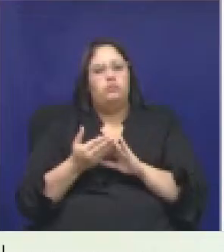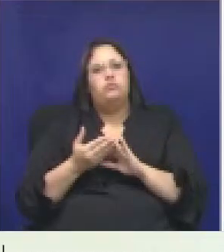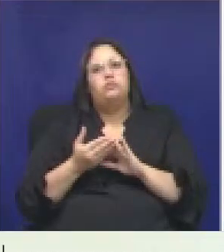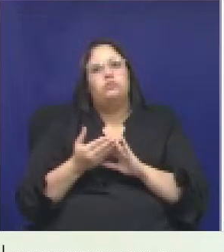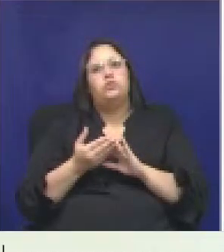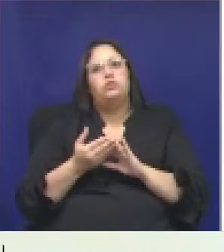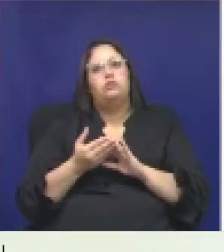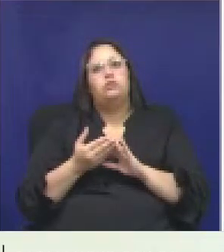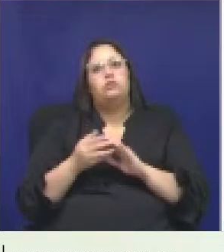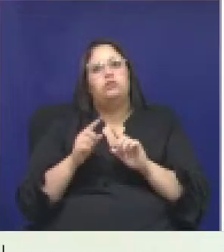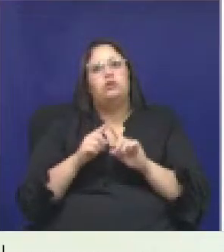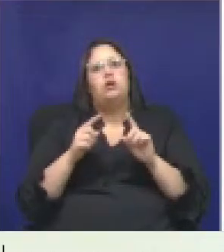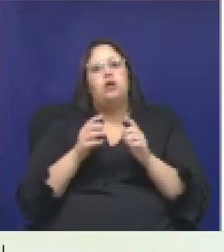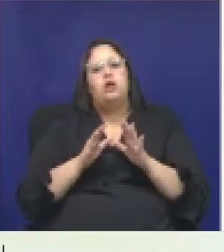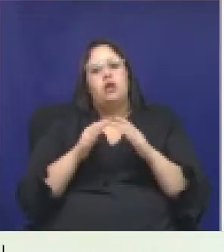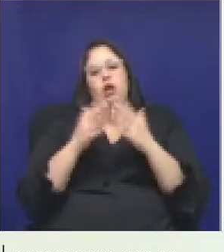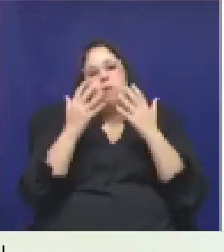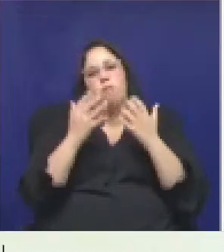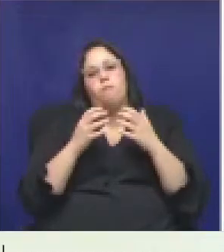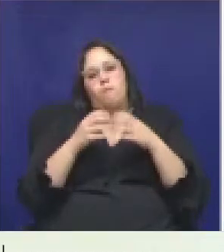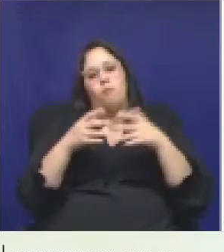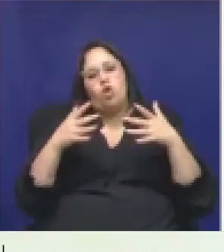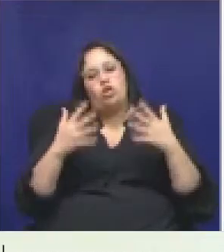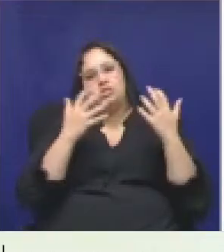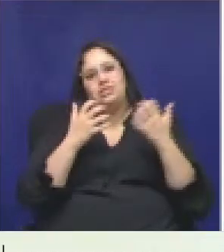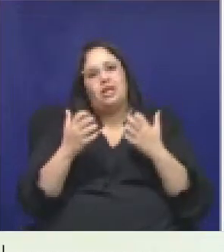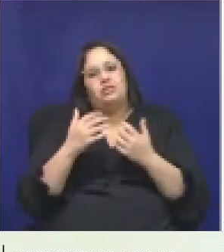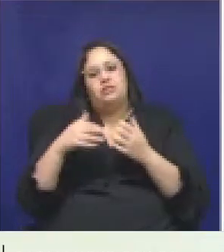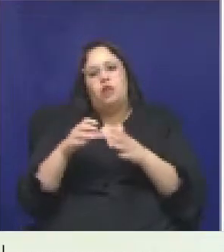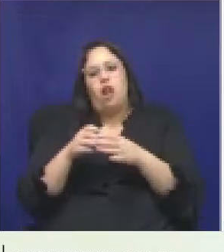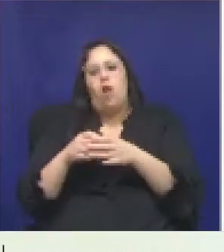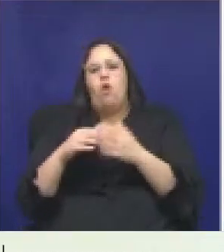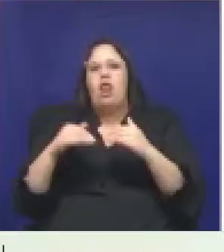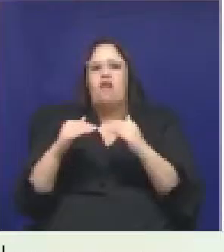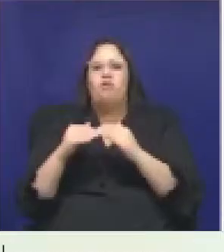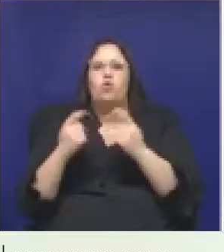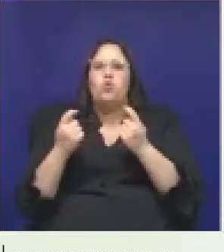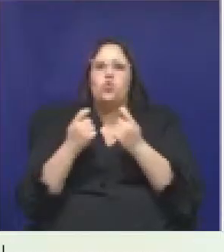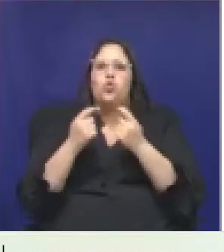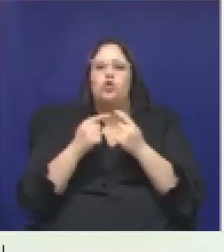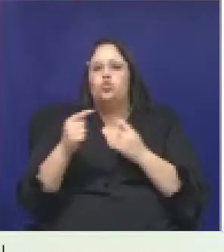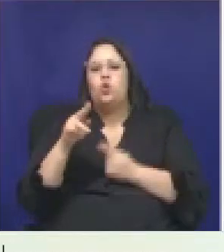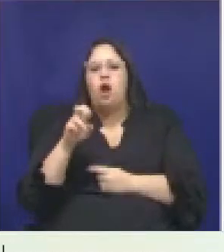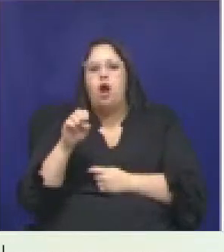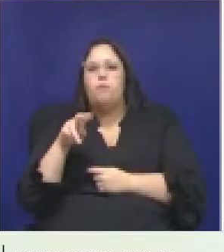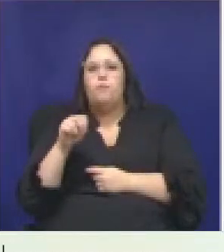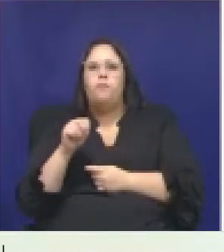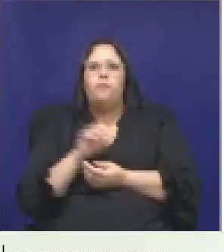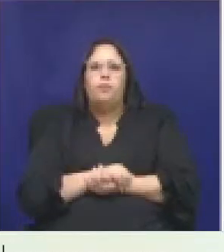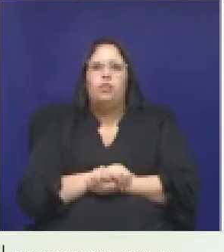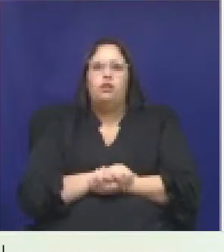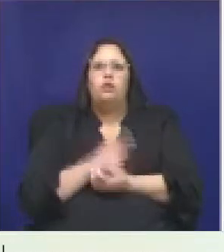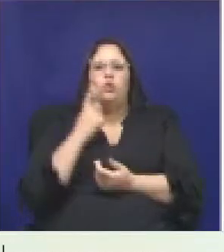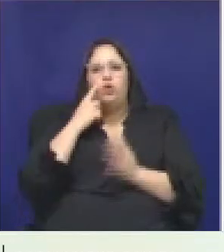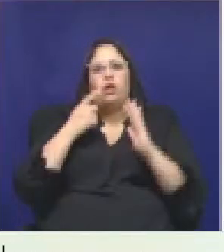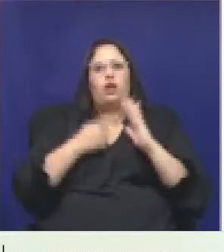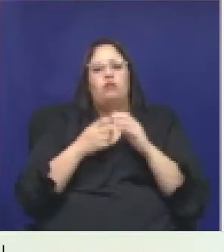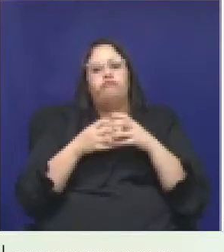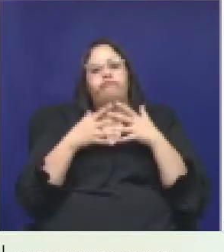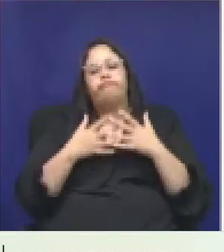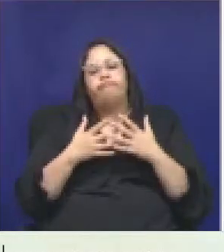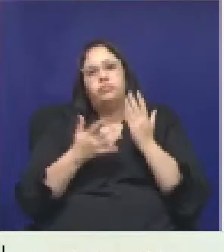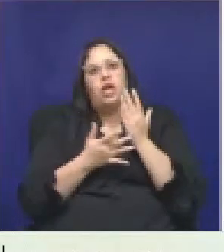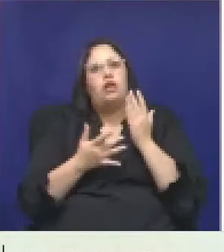our periodic population stats at a micro level, for example, rural to urban movement within districts. We recognize the vast